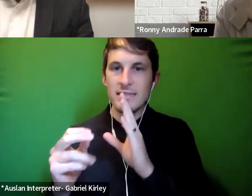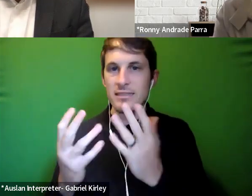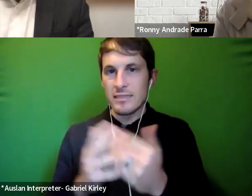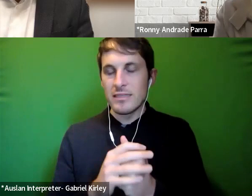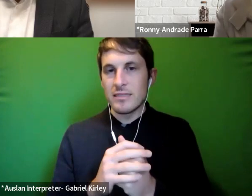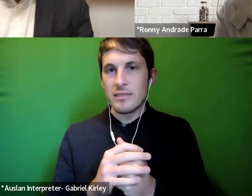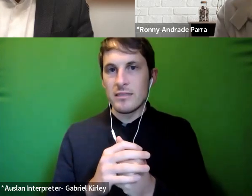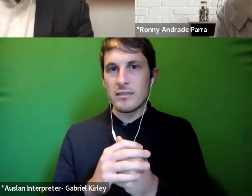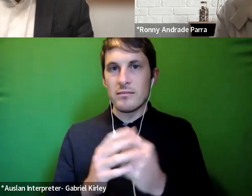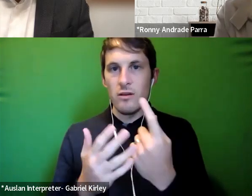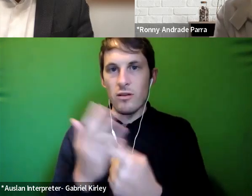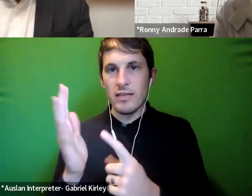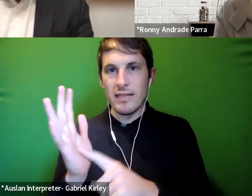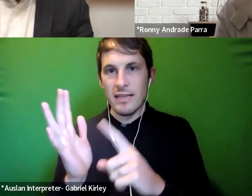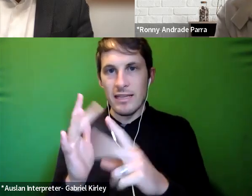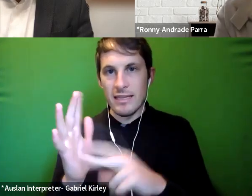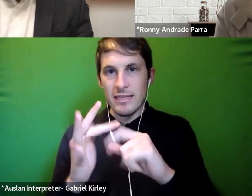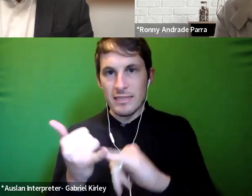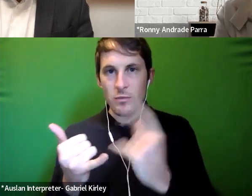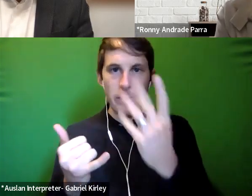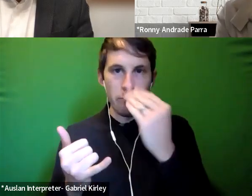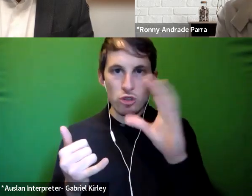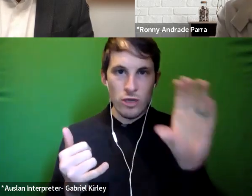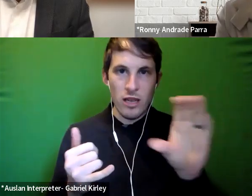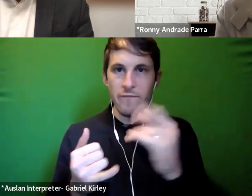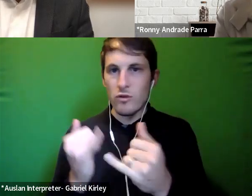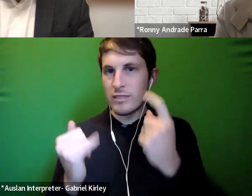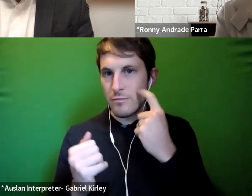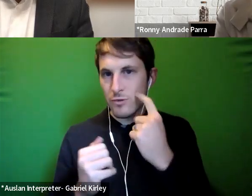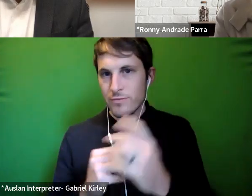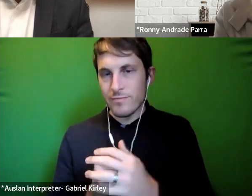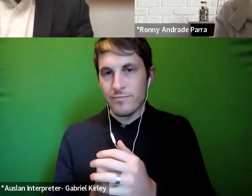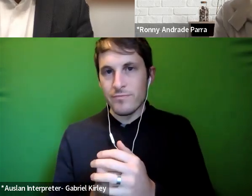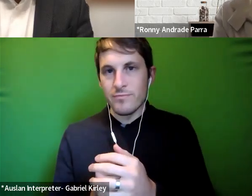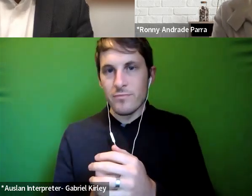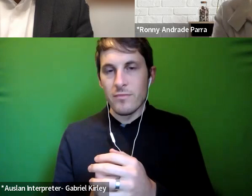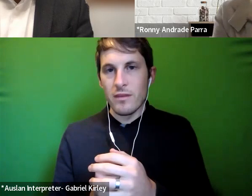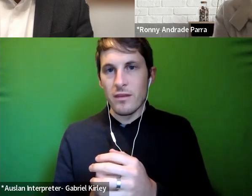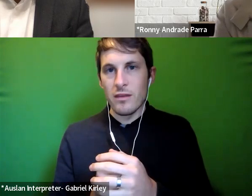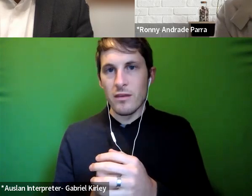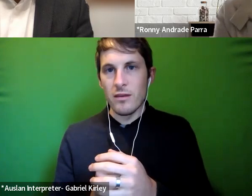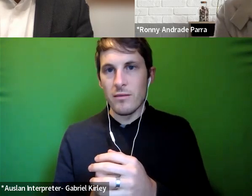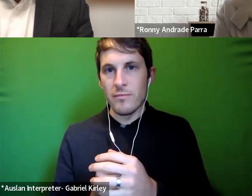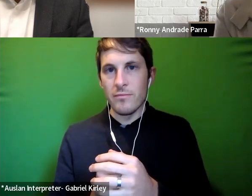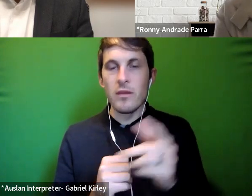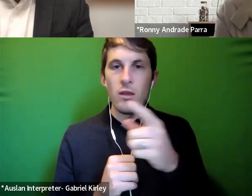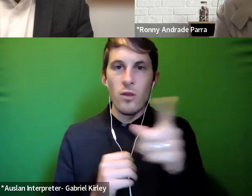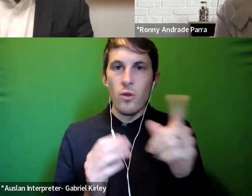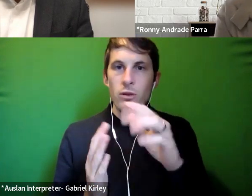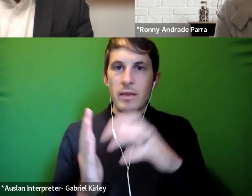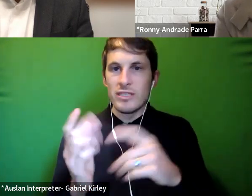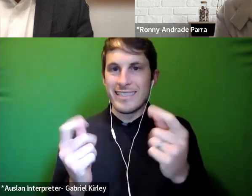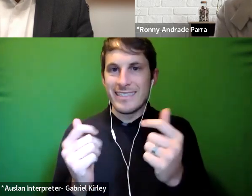just like links and a picture here and there, and it was very simple. And those pages were quite easy to